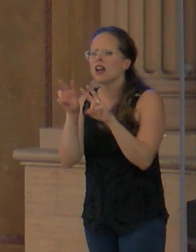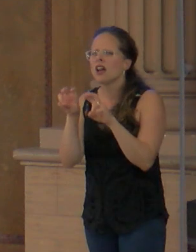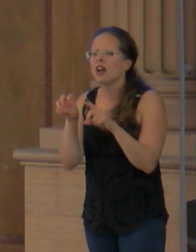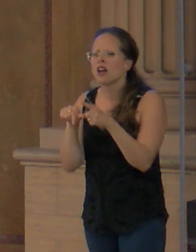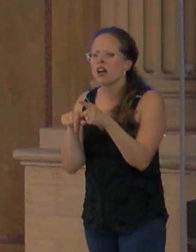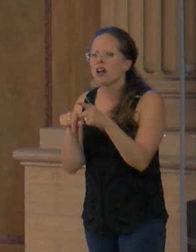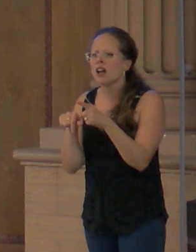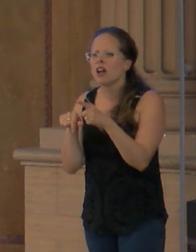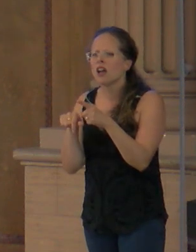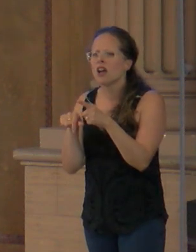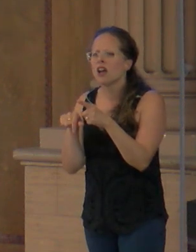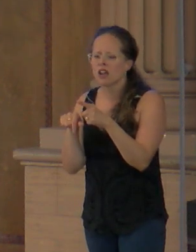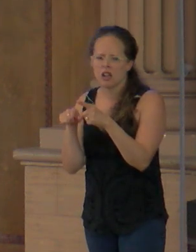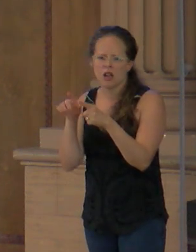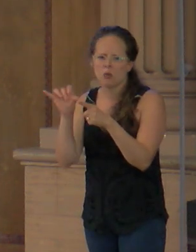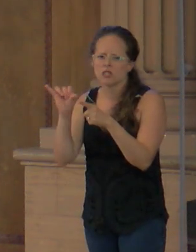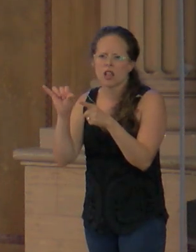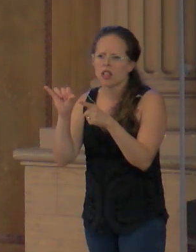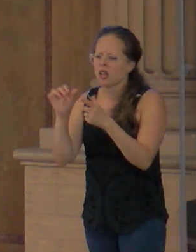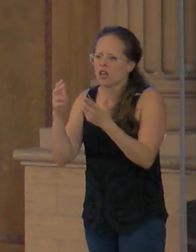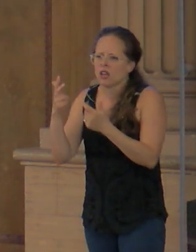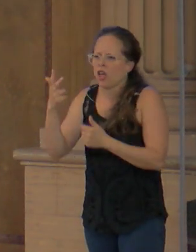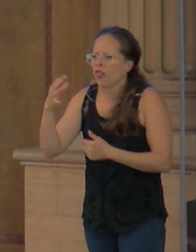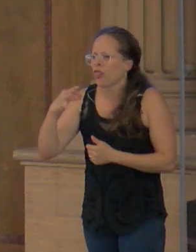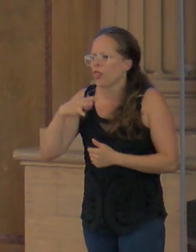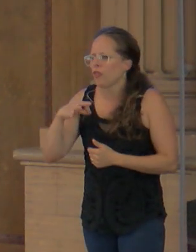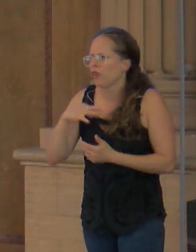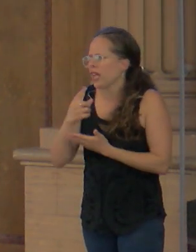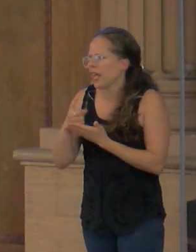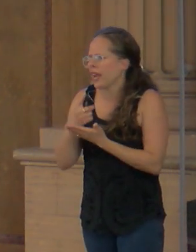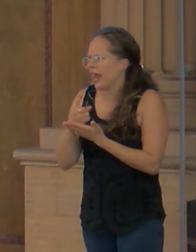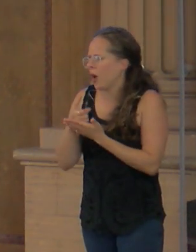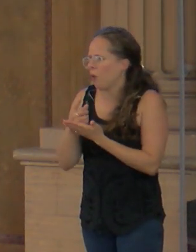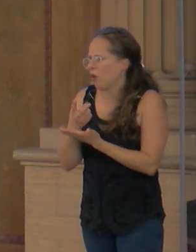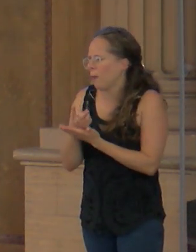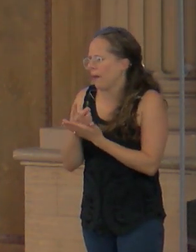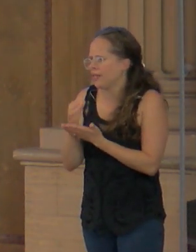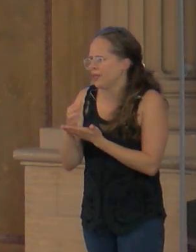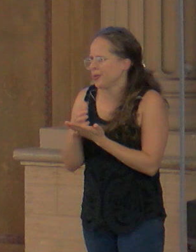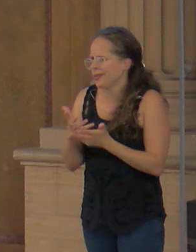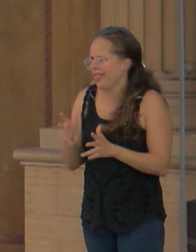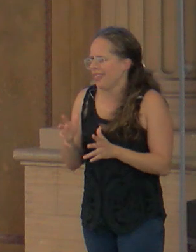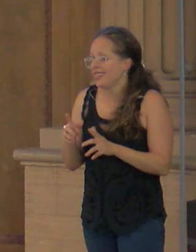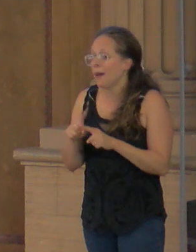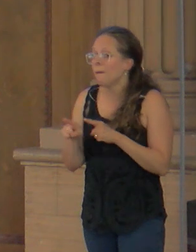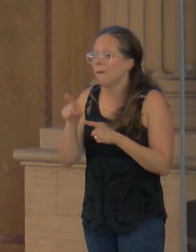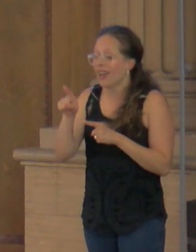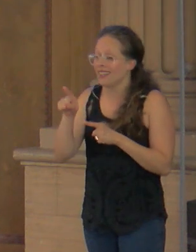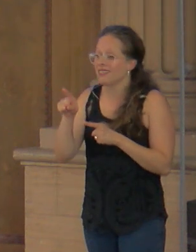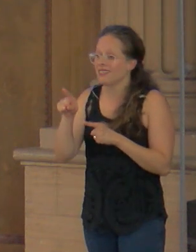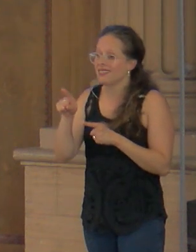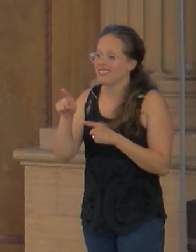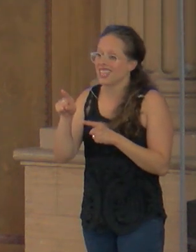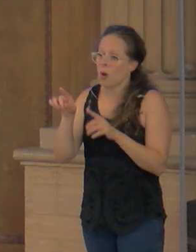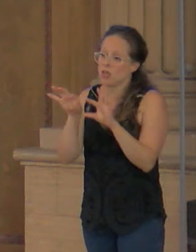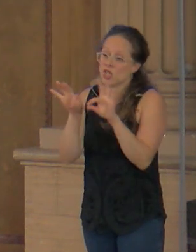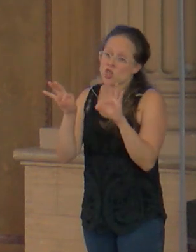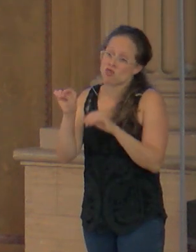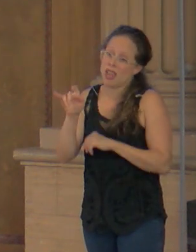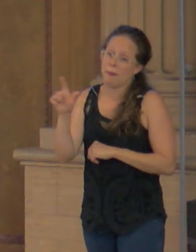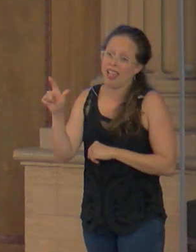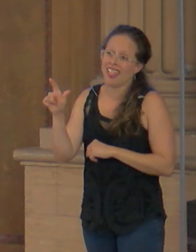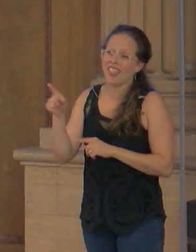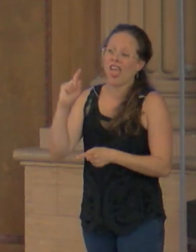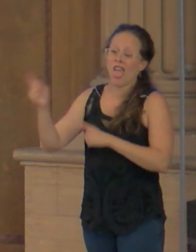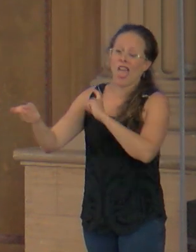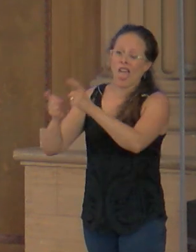basically the equivalent of what you would do in a 3-credit-hour master's course. But the institution was a degree mill. They gave those